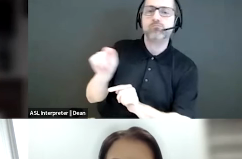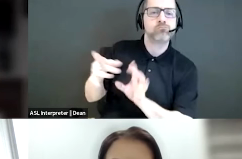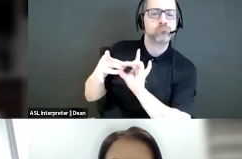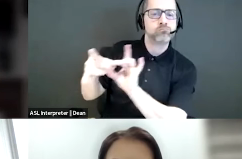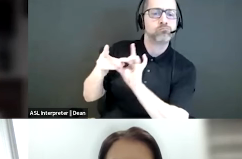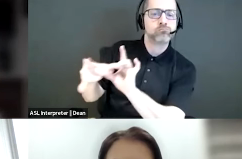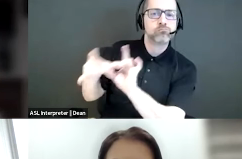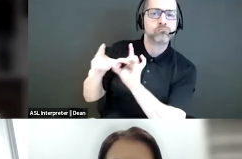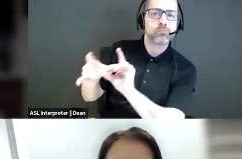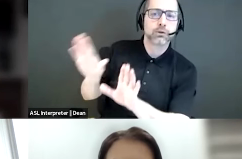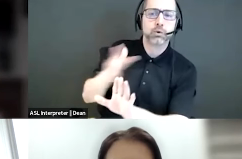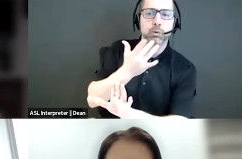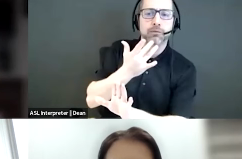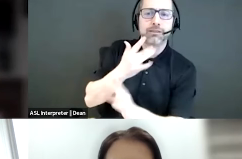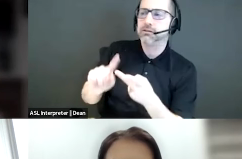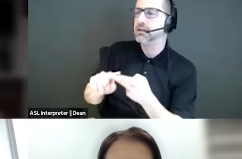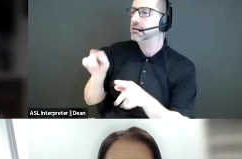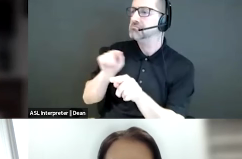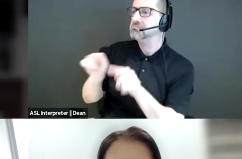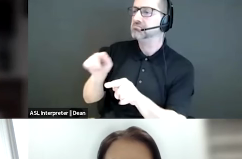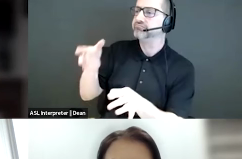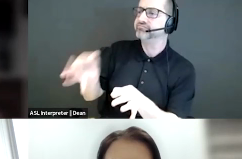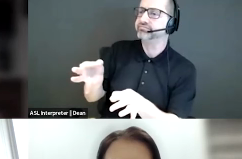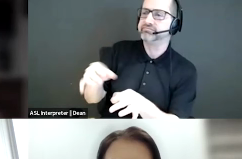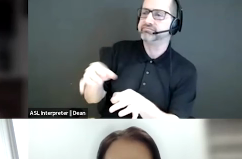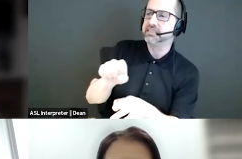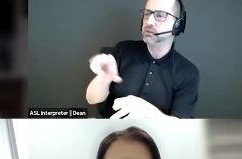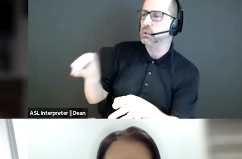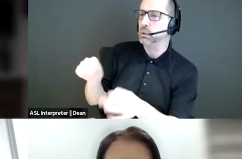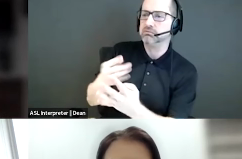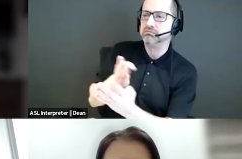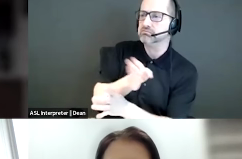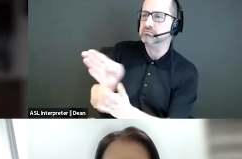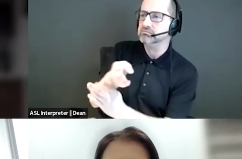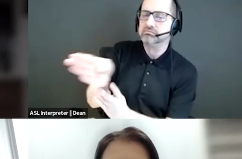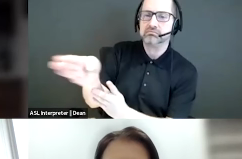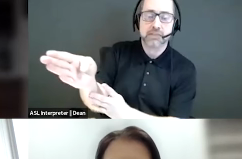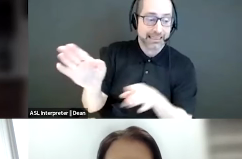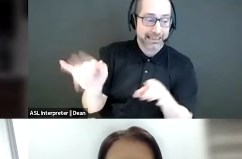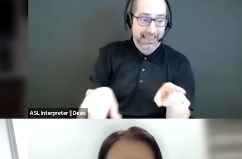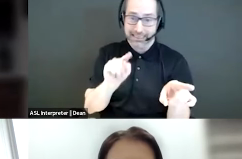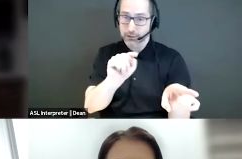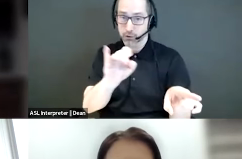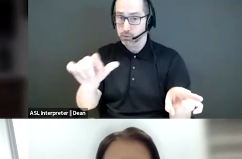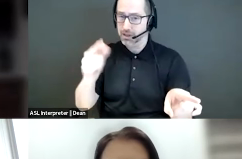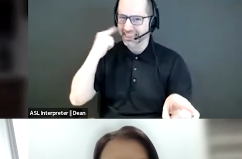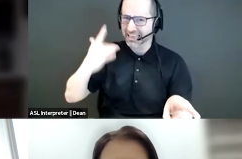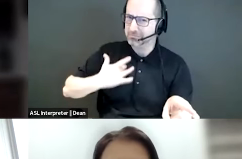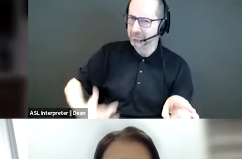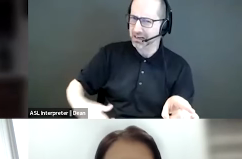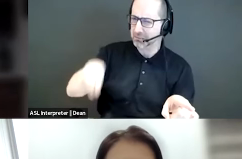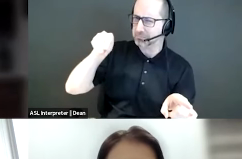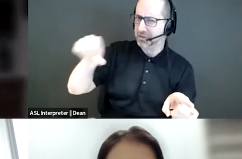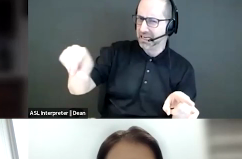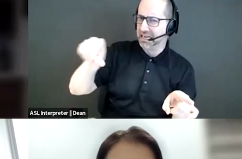world, and how you make decisions. My understanding is it's generally a paid-for tool, but